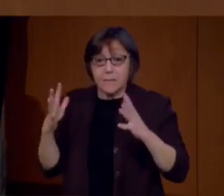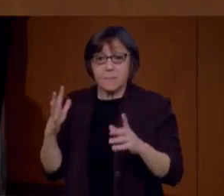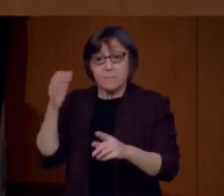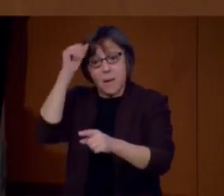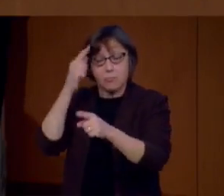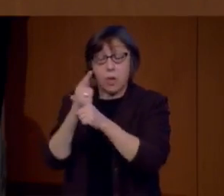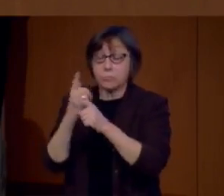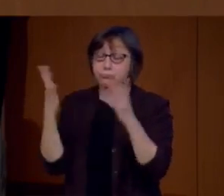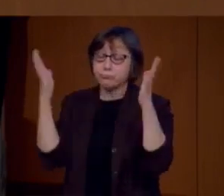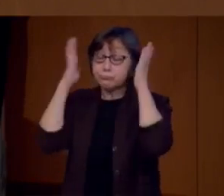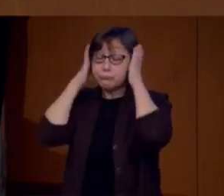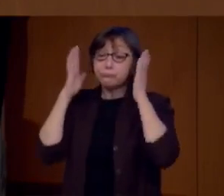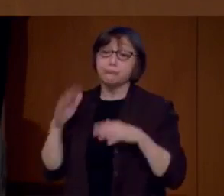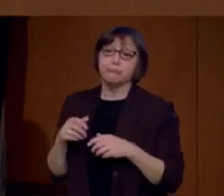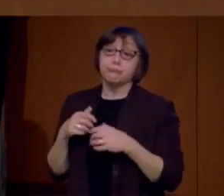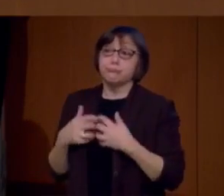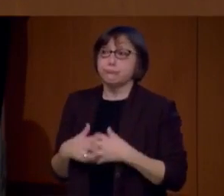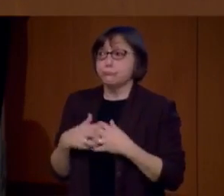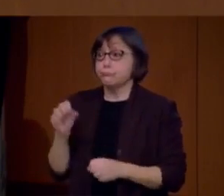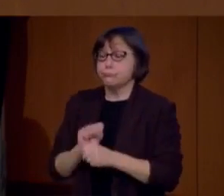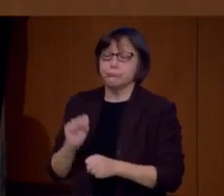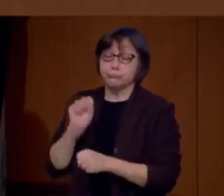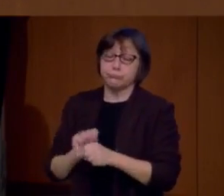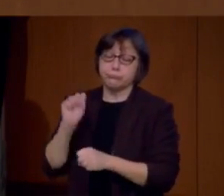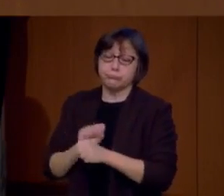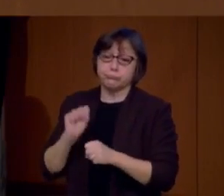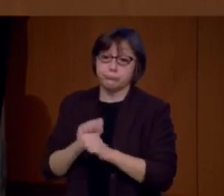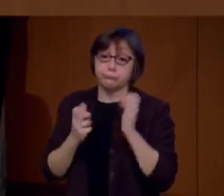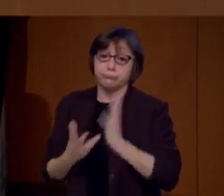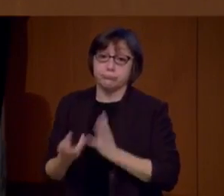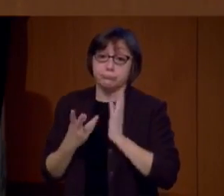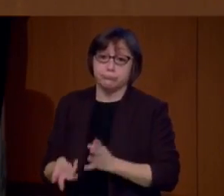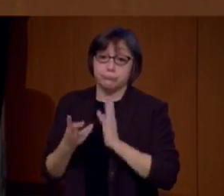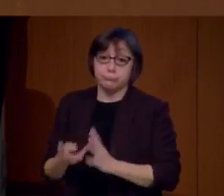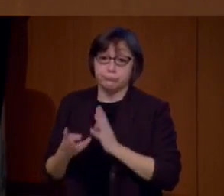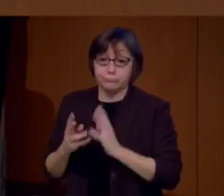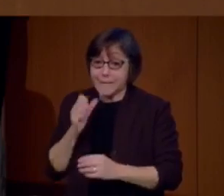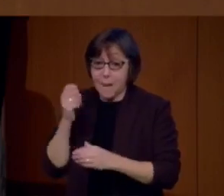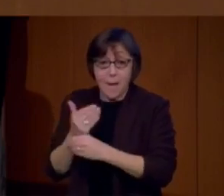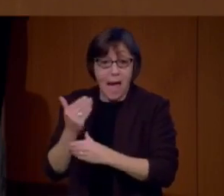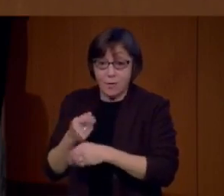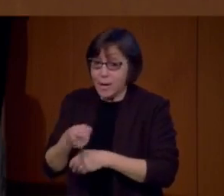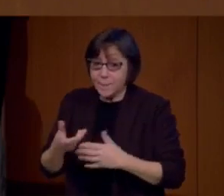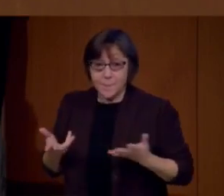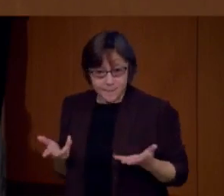bother my brother a bit. He just kept right on working. Didn't bother him one iota.